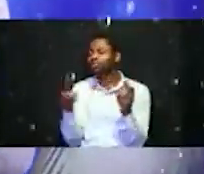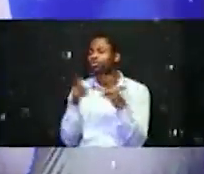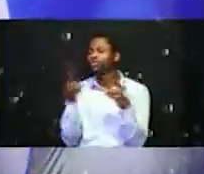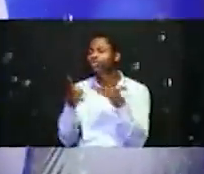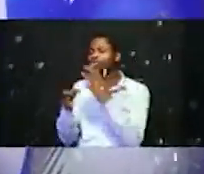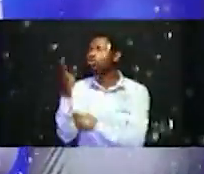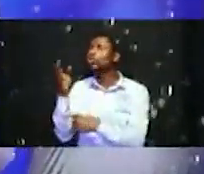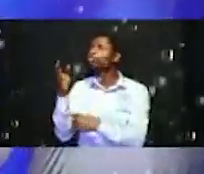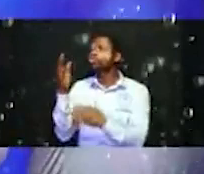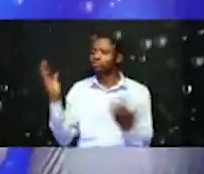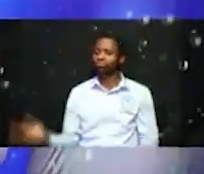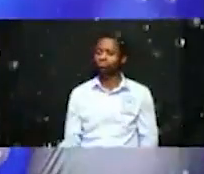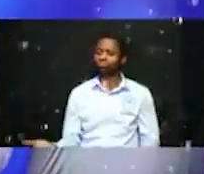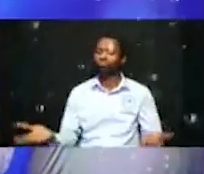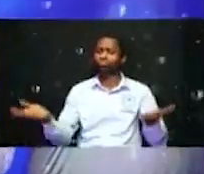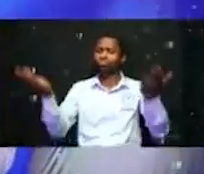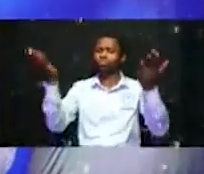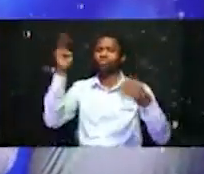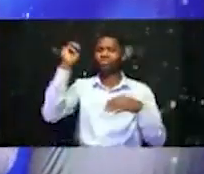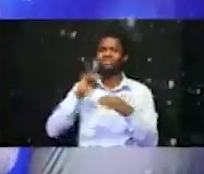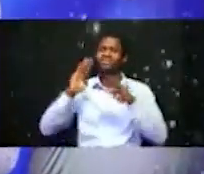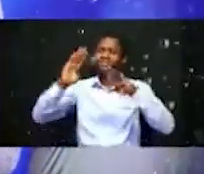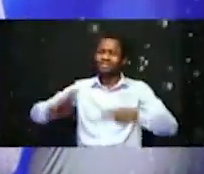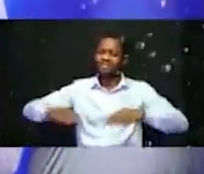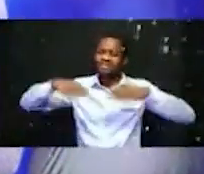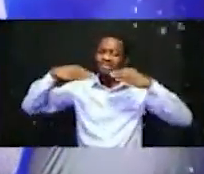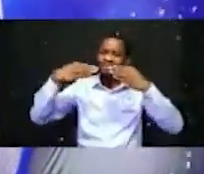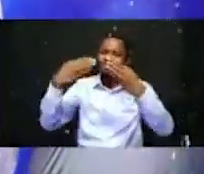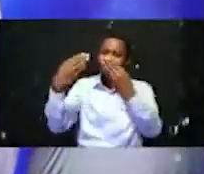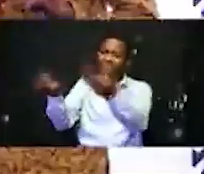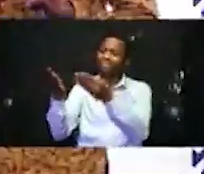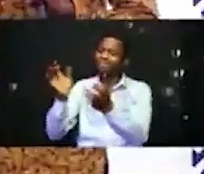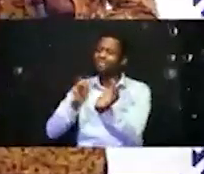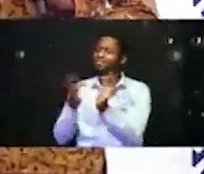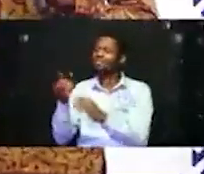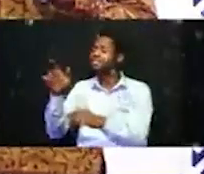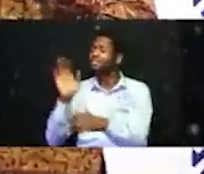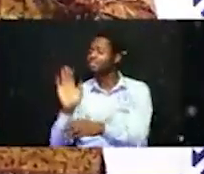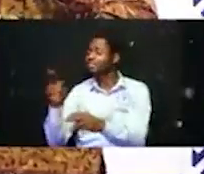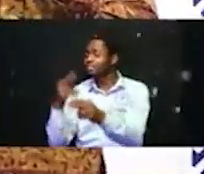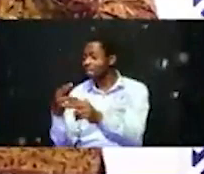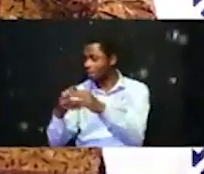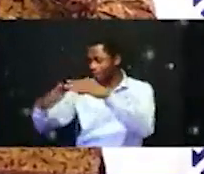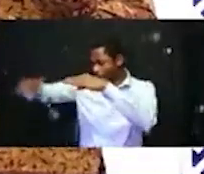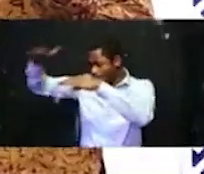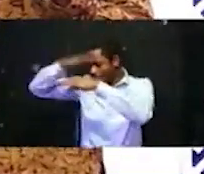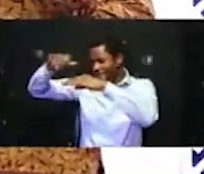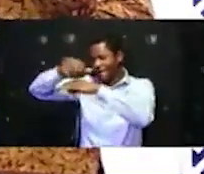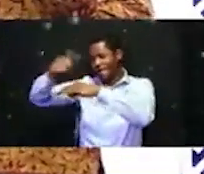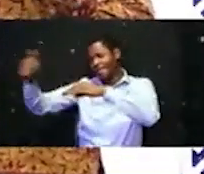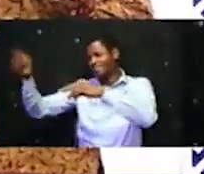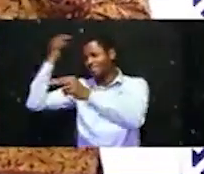highly exalted him and gave him the name that is above every